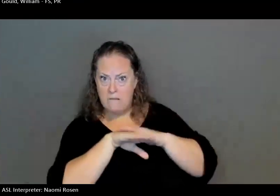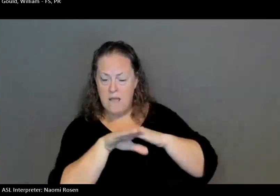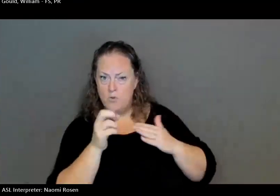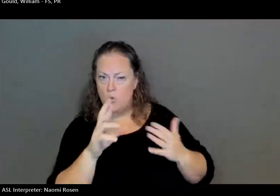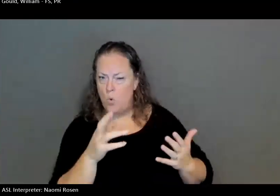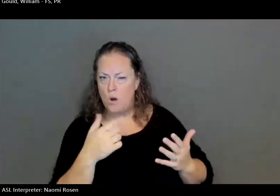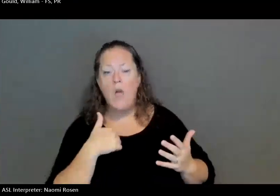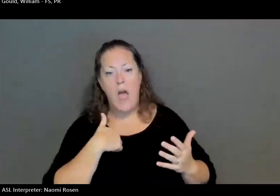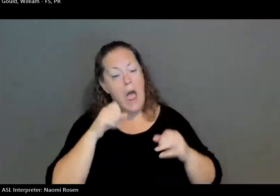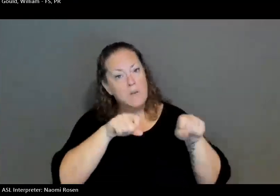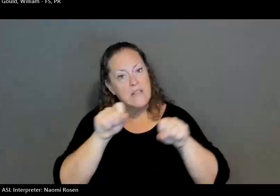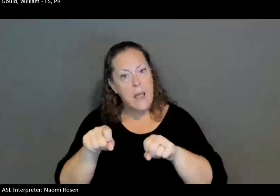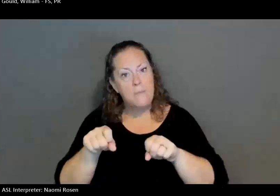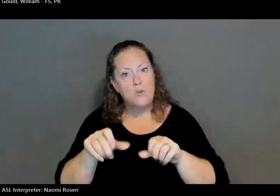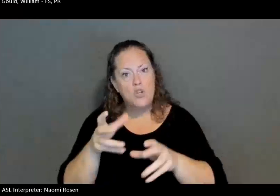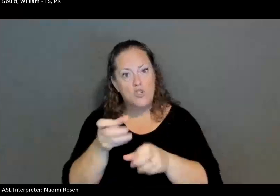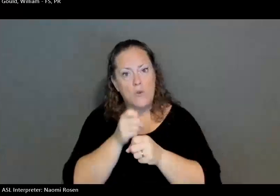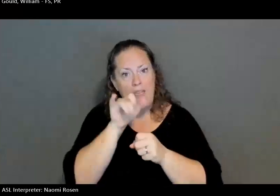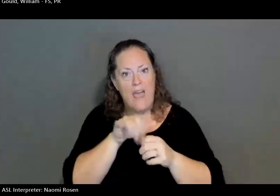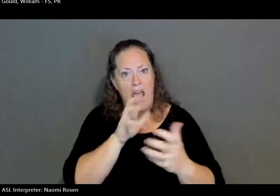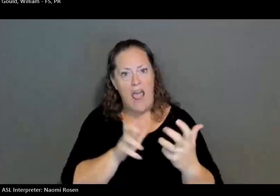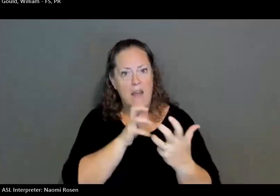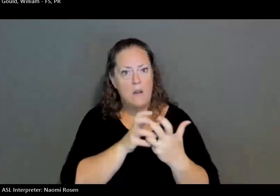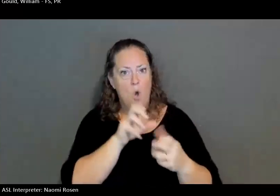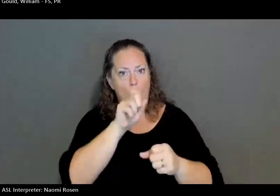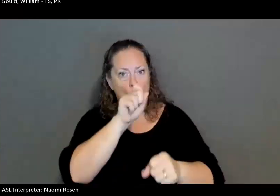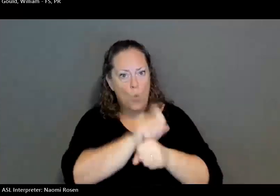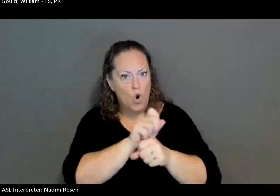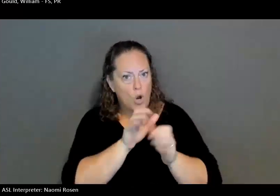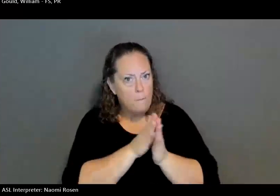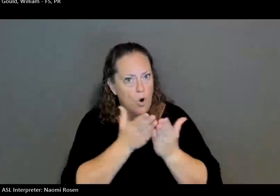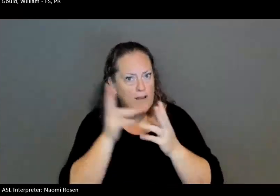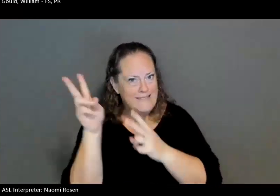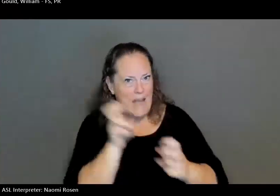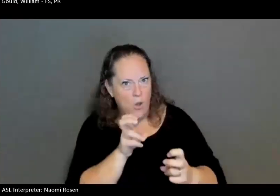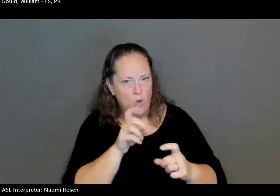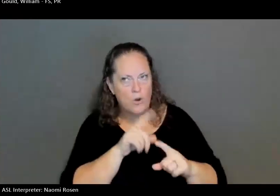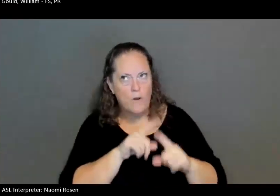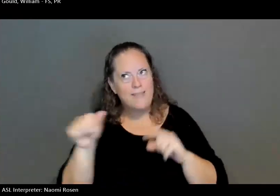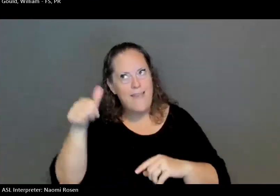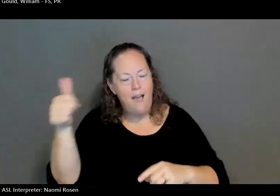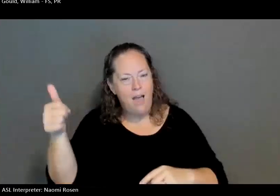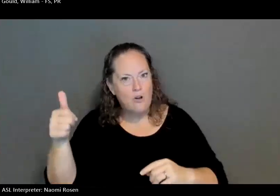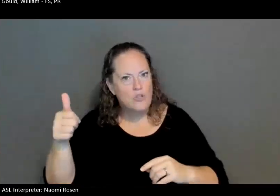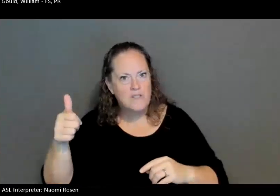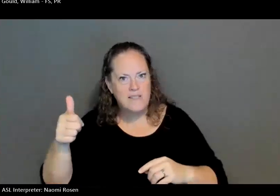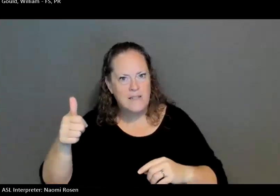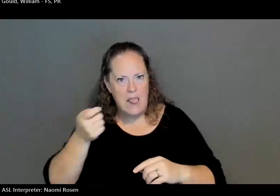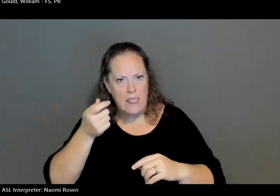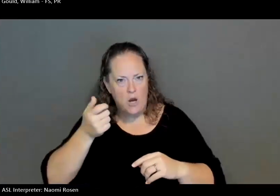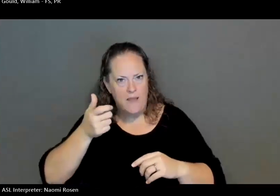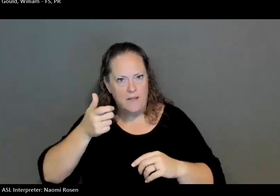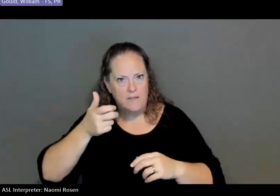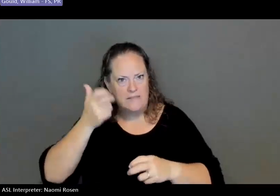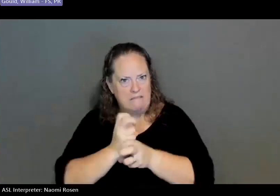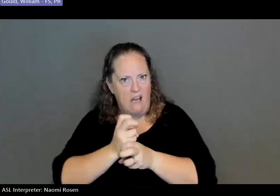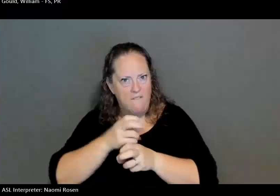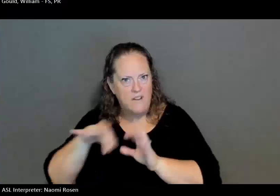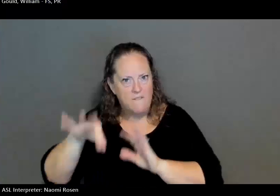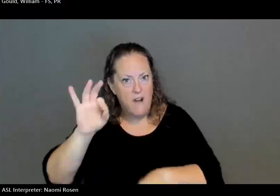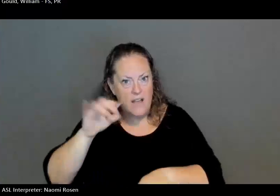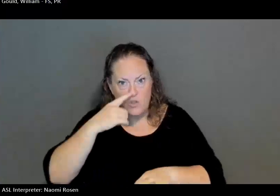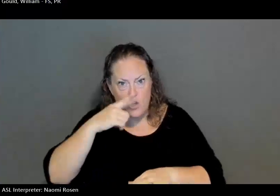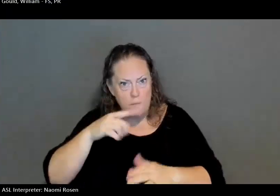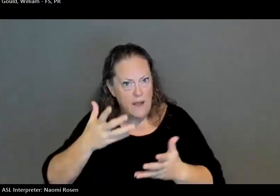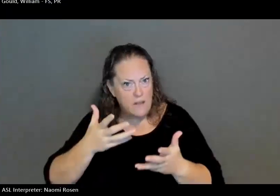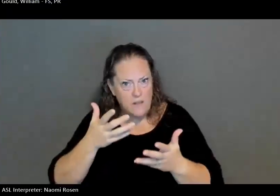was able to get the adaptation workbook downloaded, but the others were a little bit more difficult to find. So if you could point out a